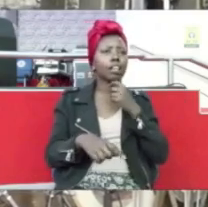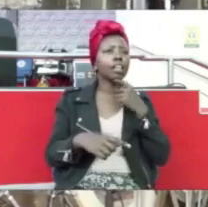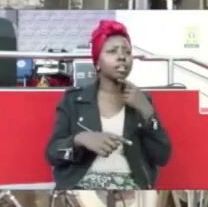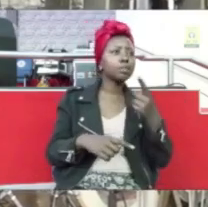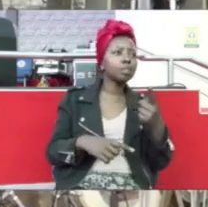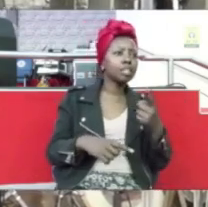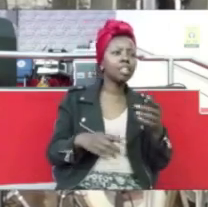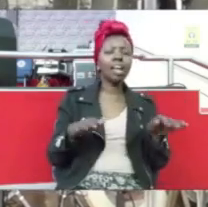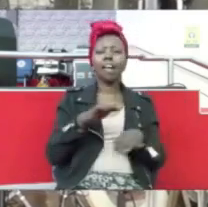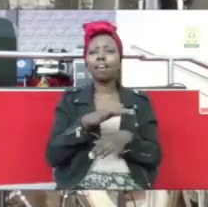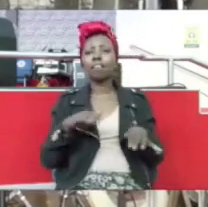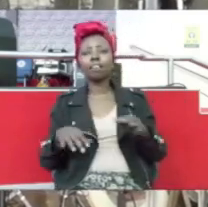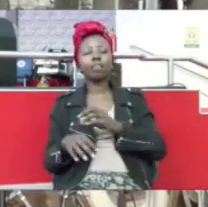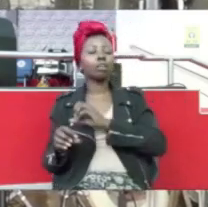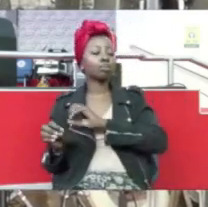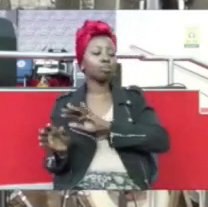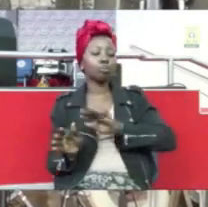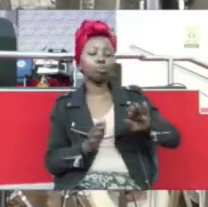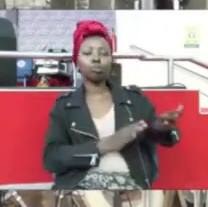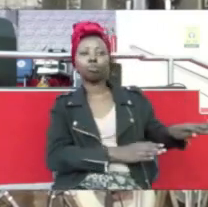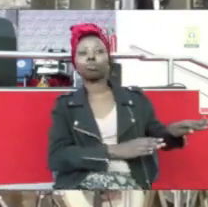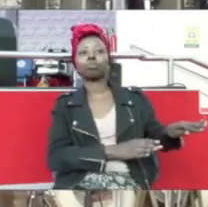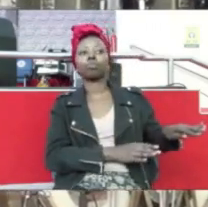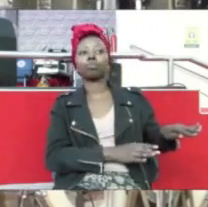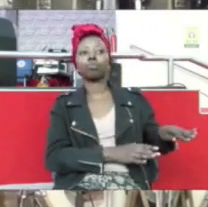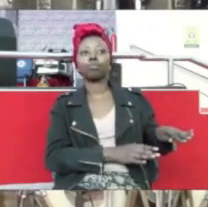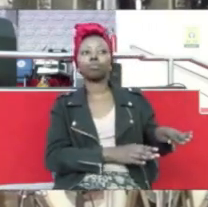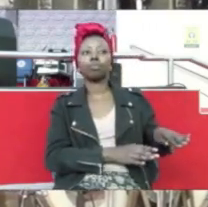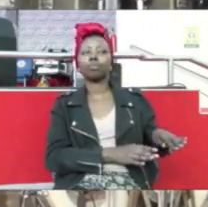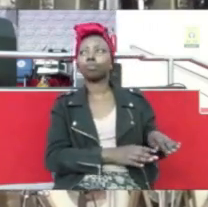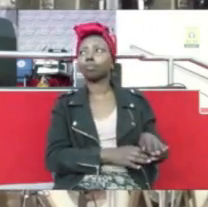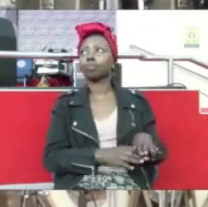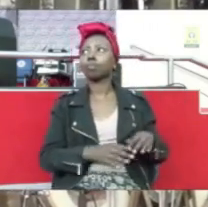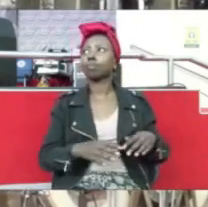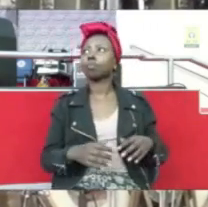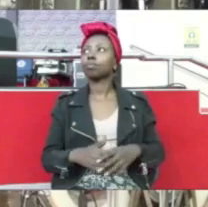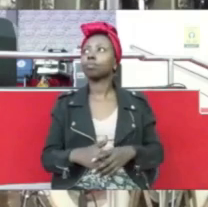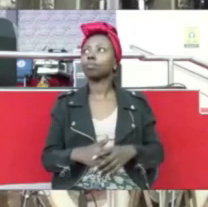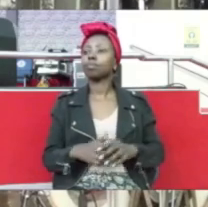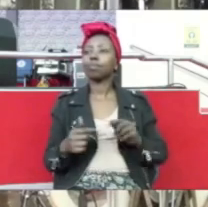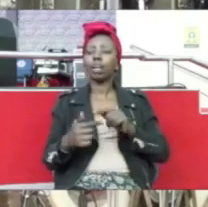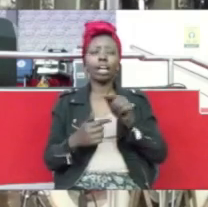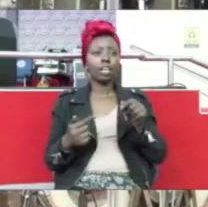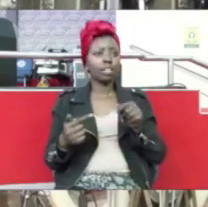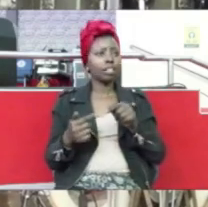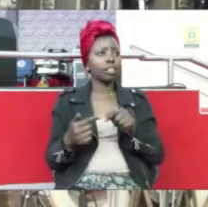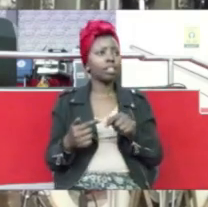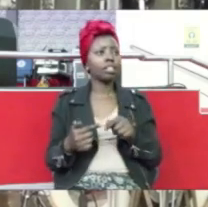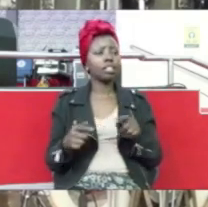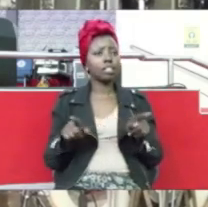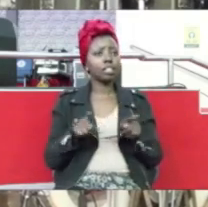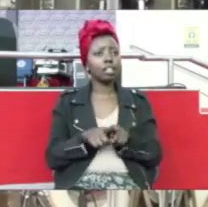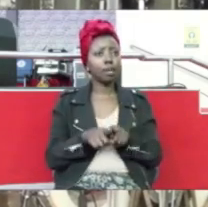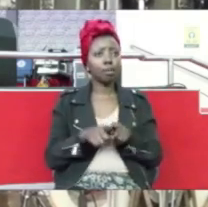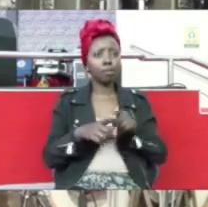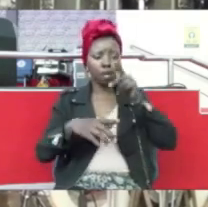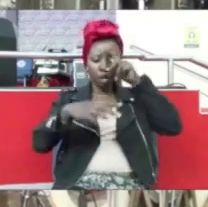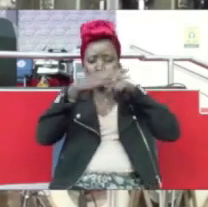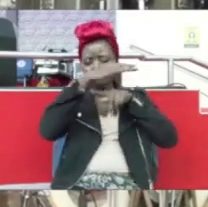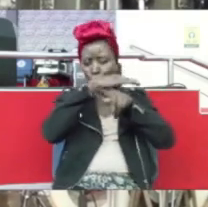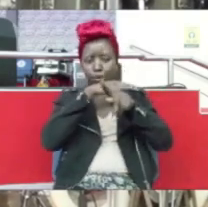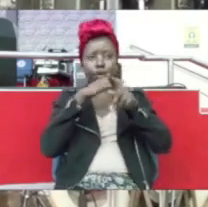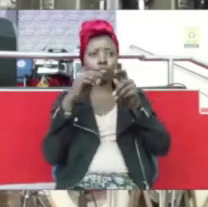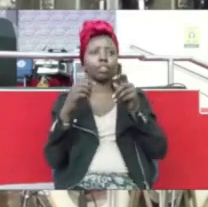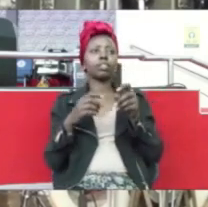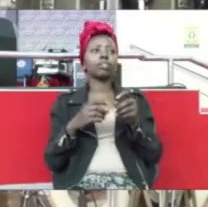line. Baba akiongea kila kitu kinanyooka. And this is what we call a prophet's offering. Na hiyo